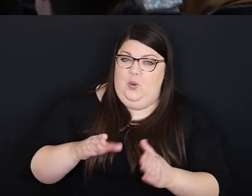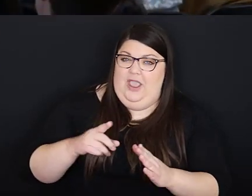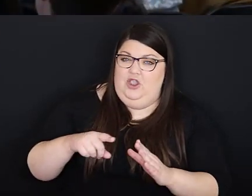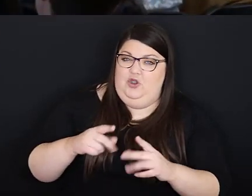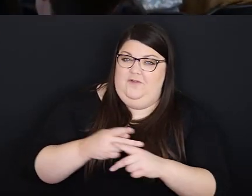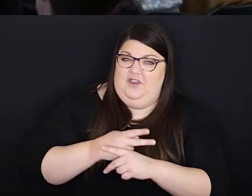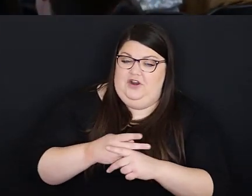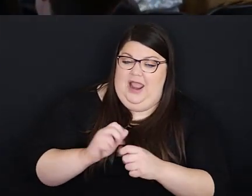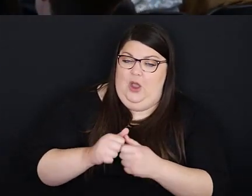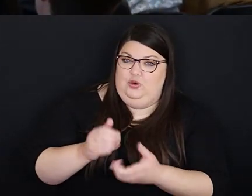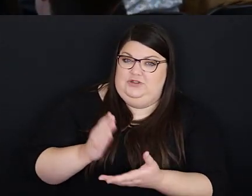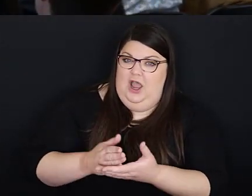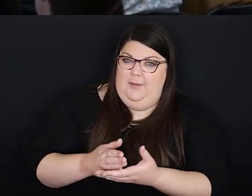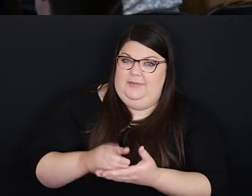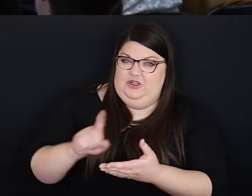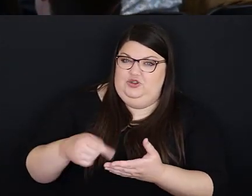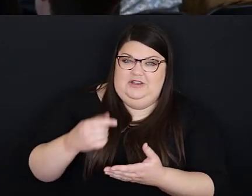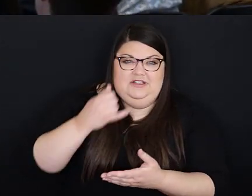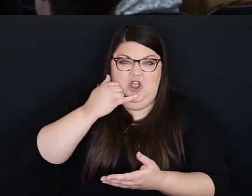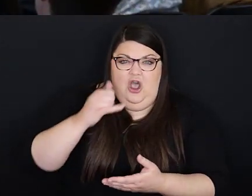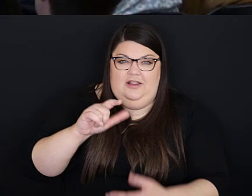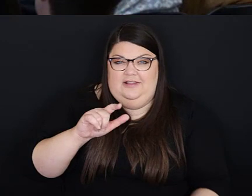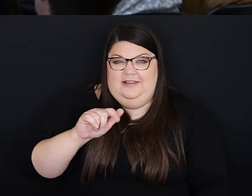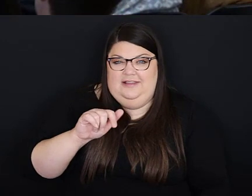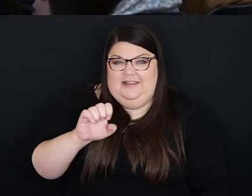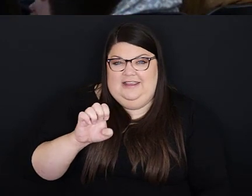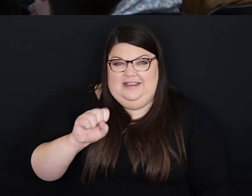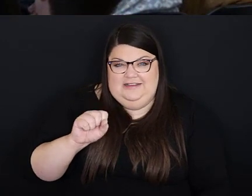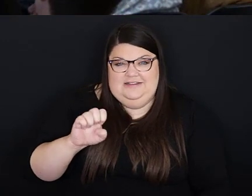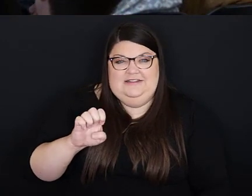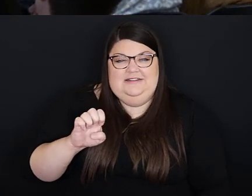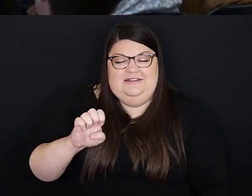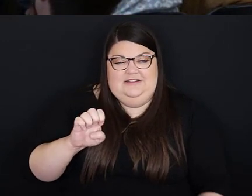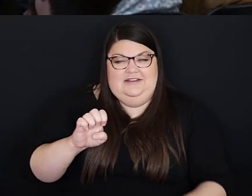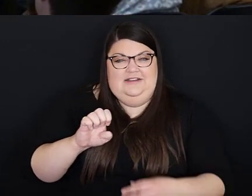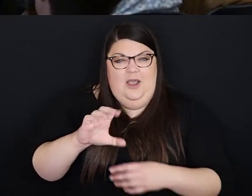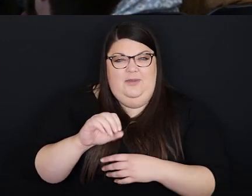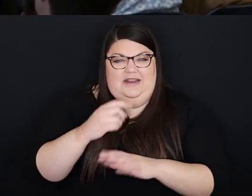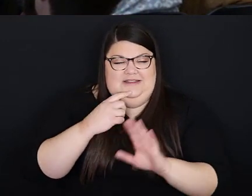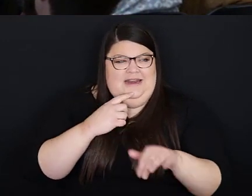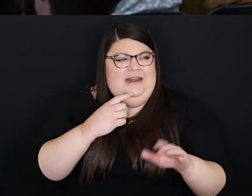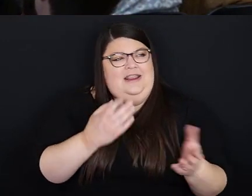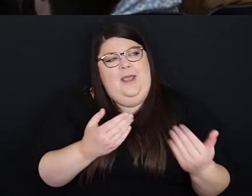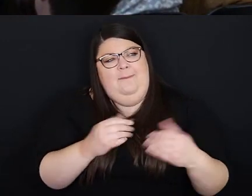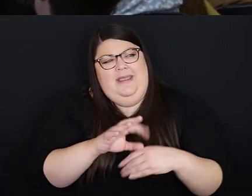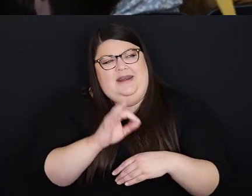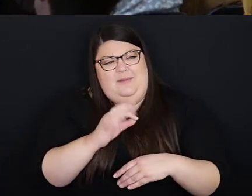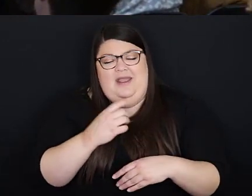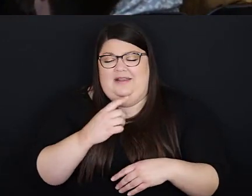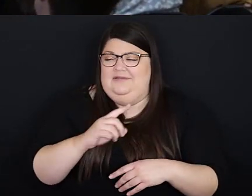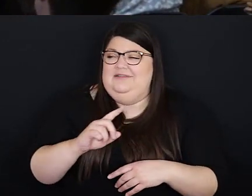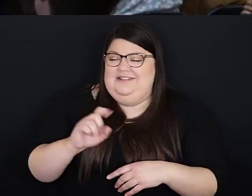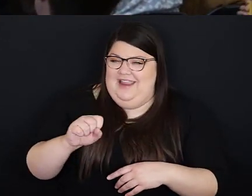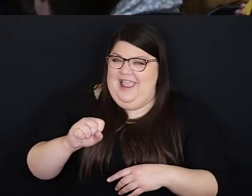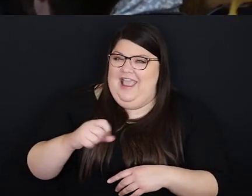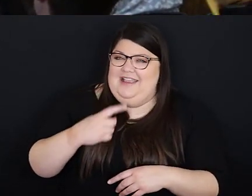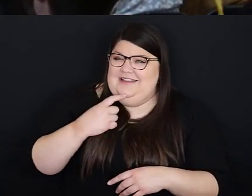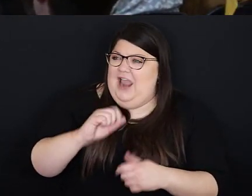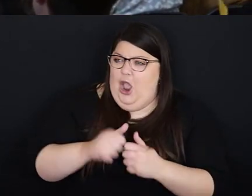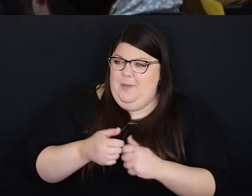The way that you figured out how to stop was that you just called the leasing company and said, come pick yeah, this well, up. I asked Alan, my husband, I said, how am I ever going